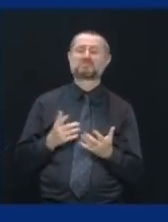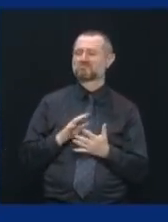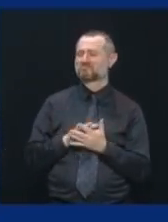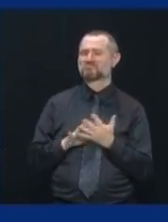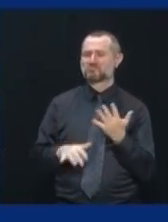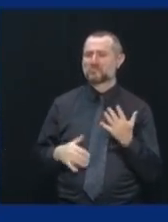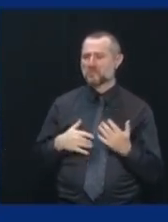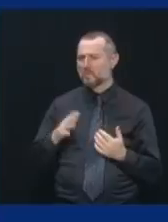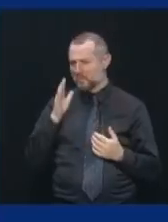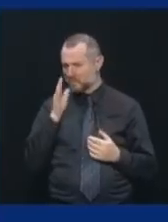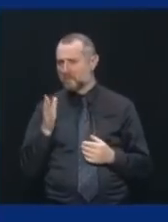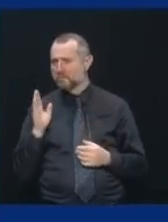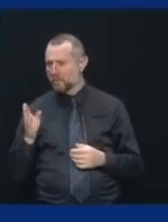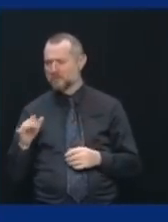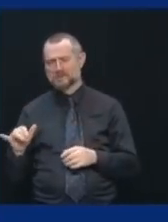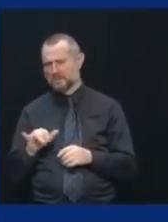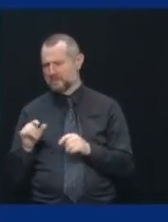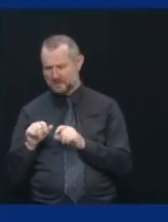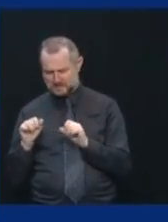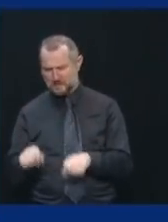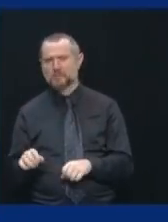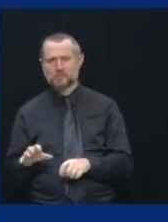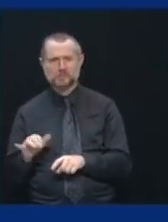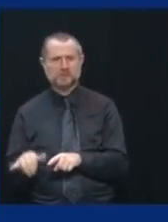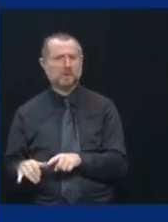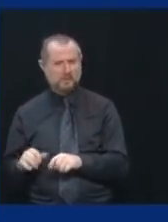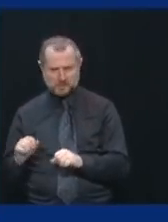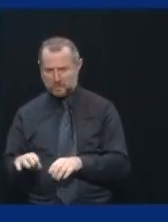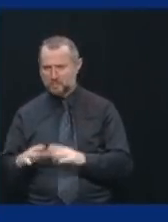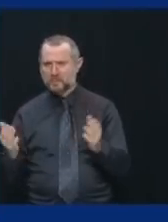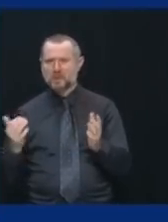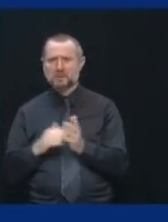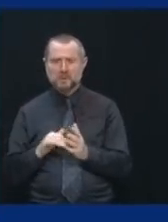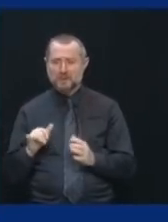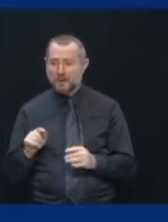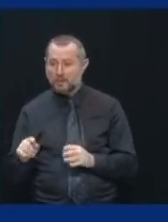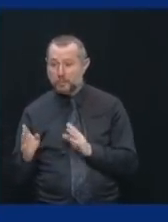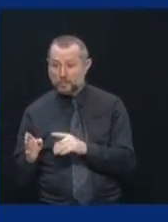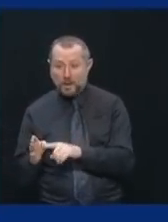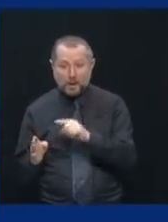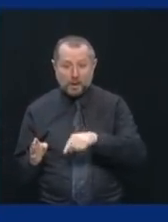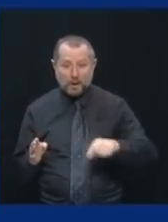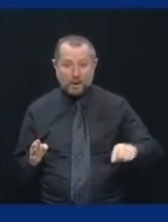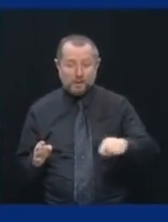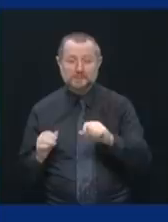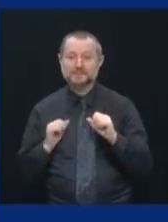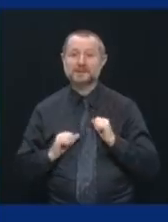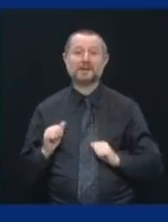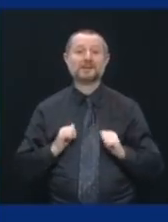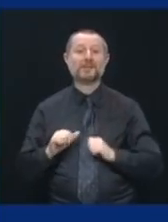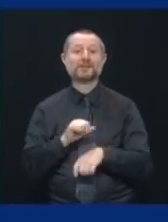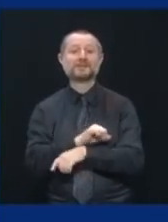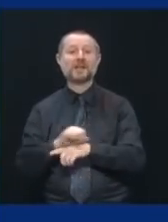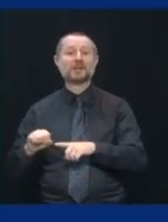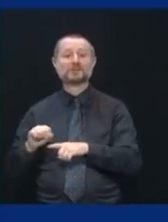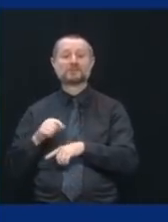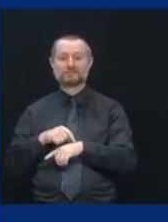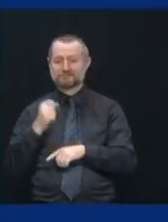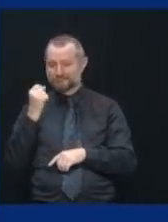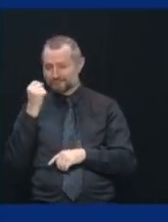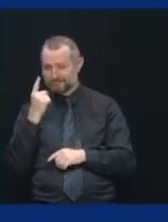Broadway? You can. You can open a Broadway stage with a set percentage